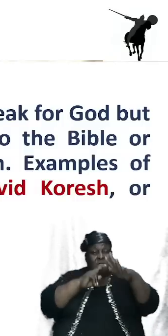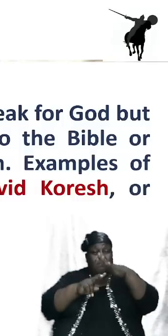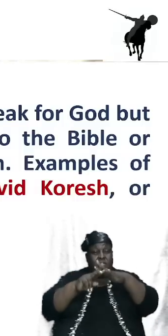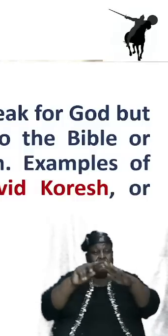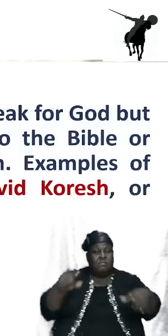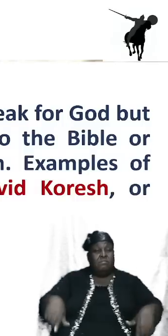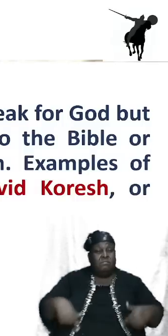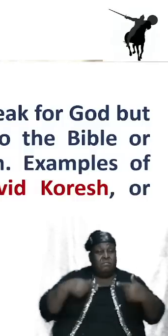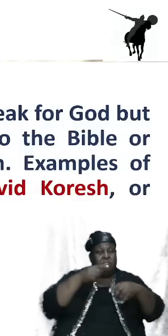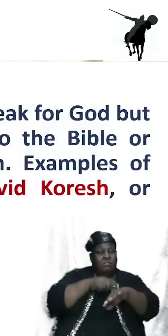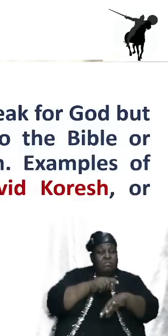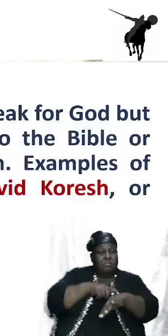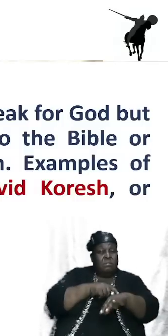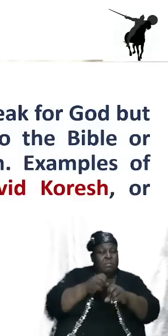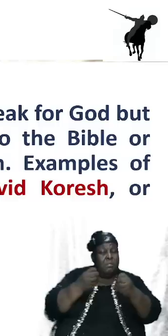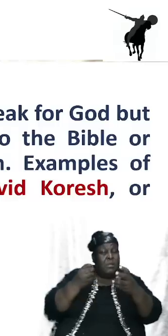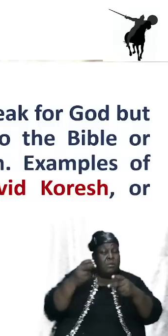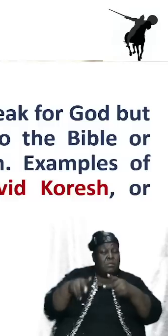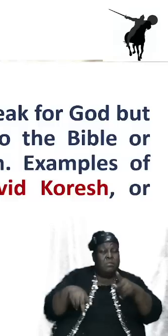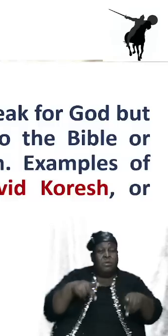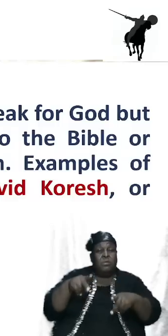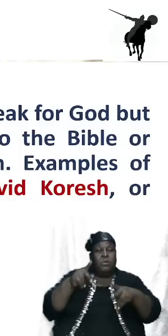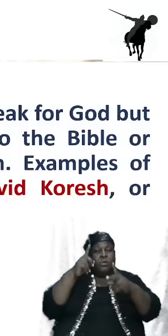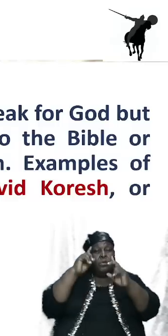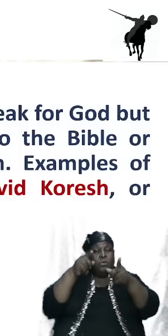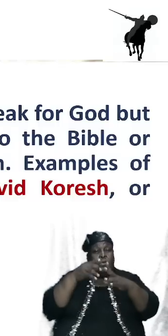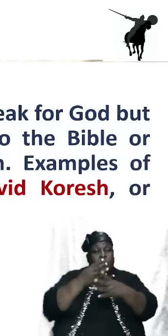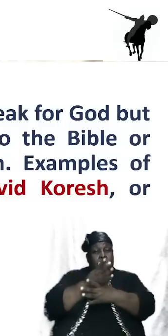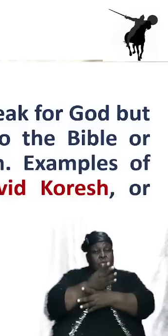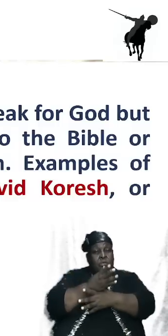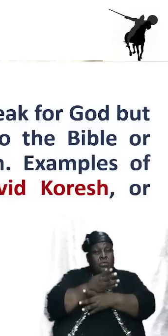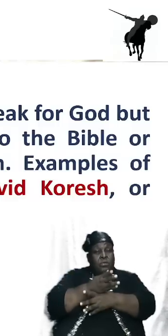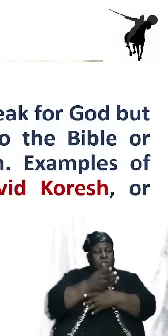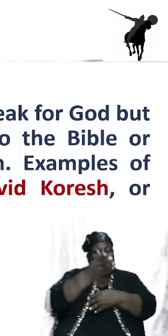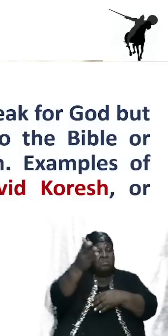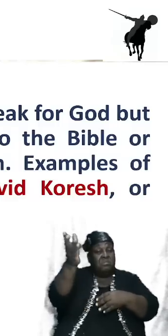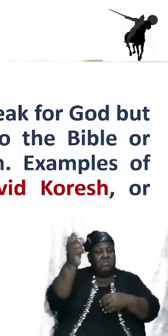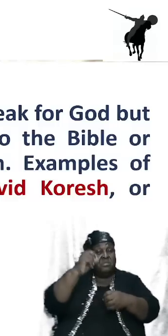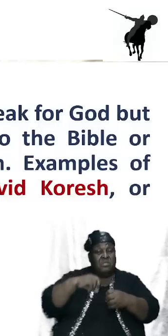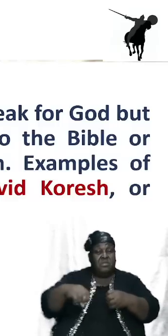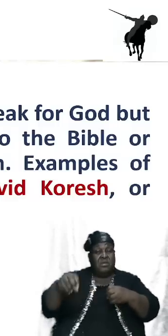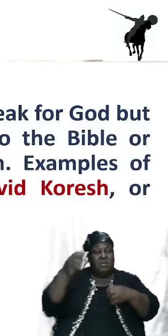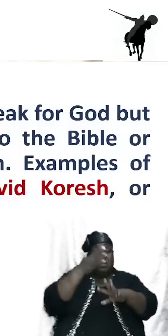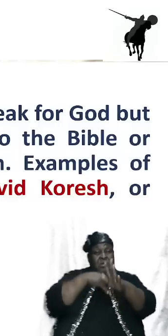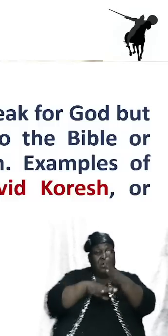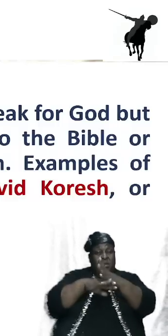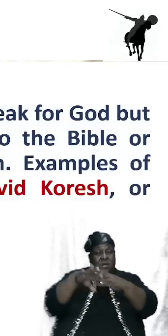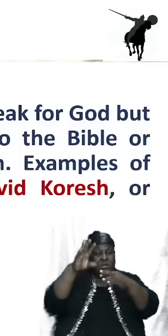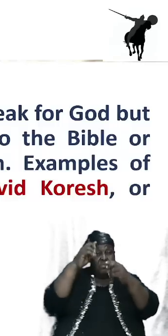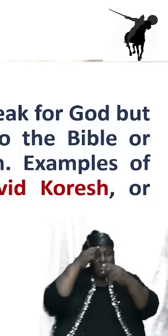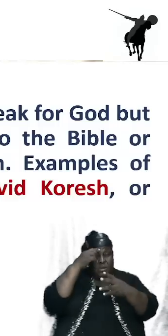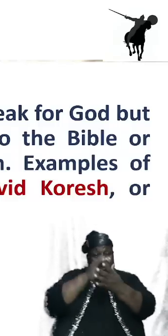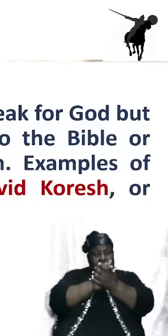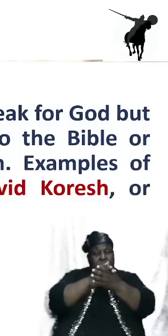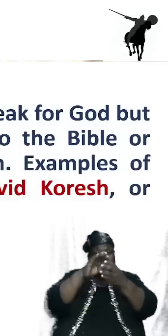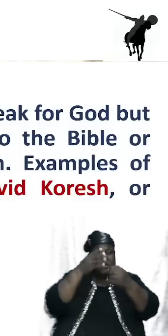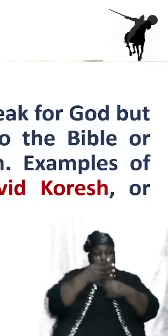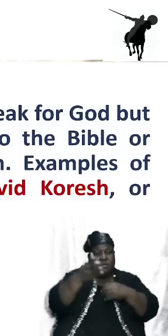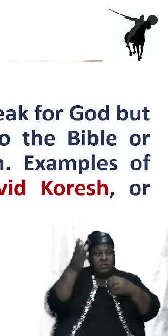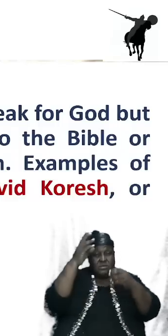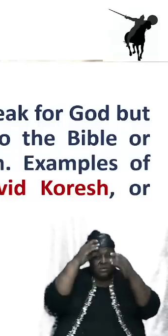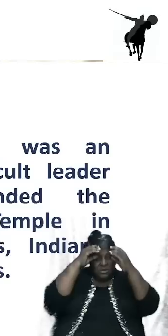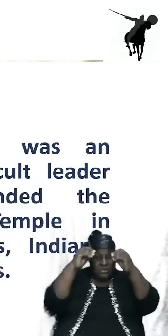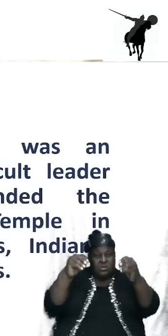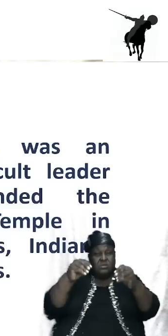Amen. And a lot of people went through their hand, believed their teaching because of how charismatic it was, and eventually lost